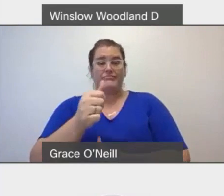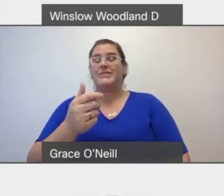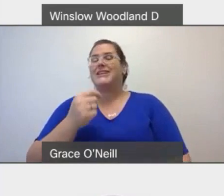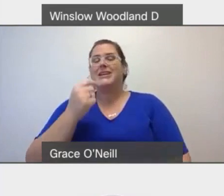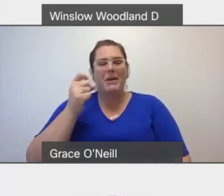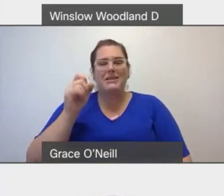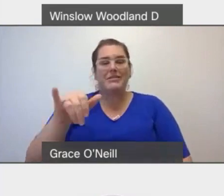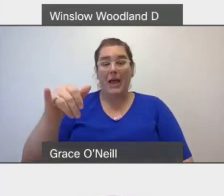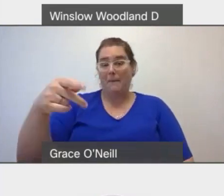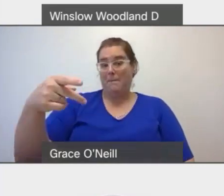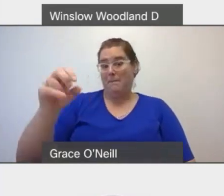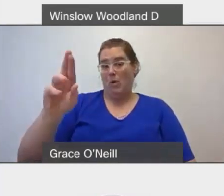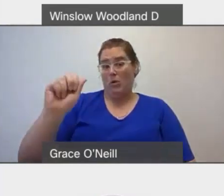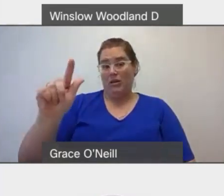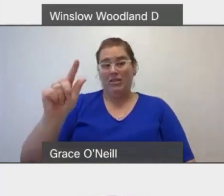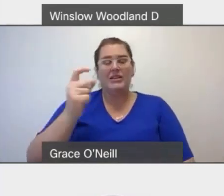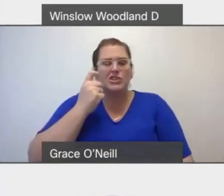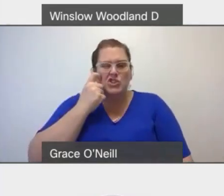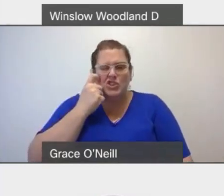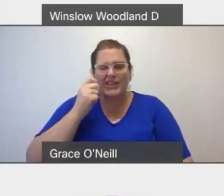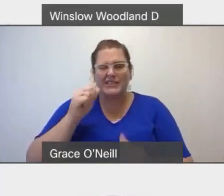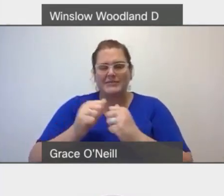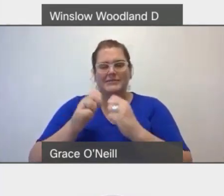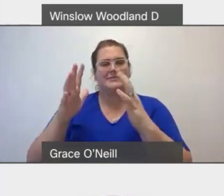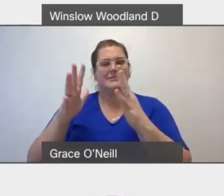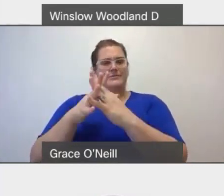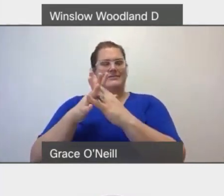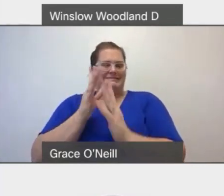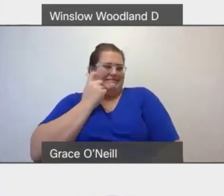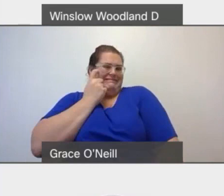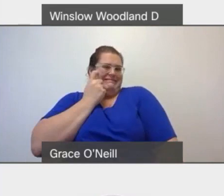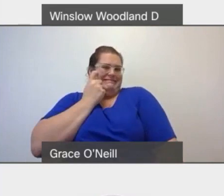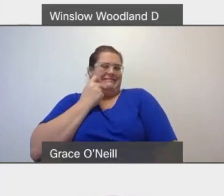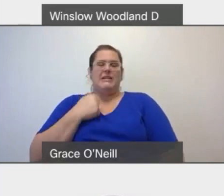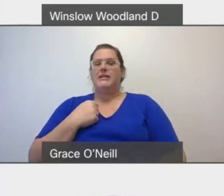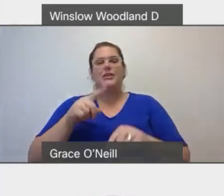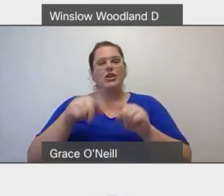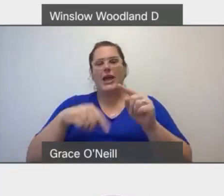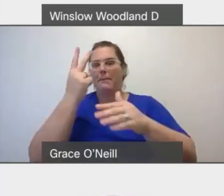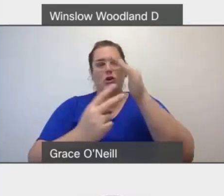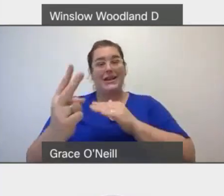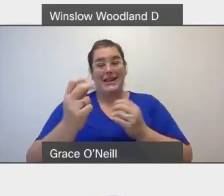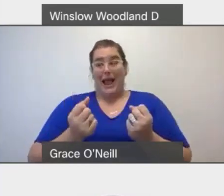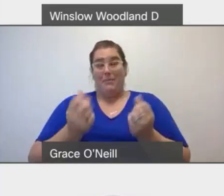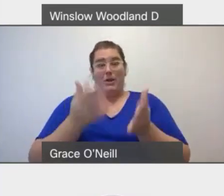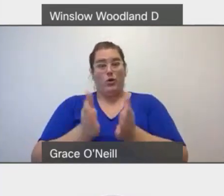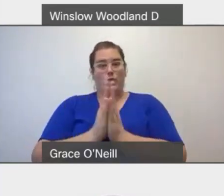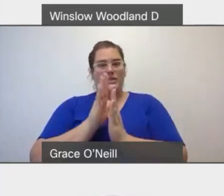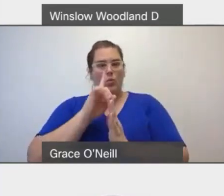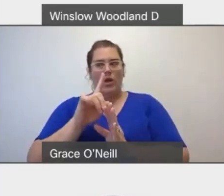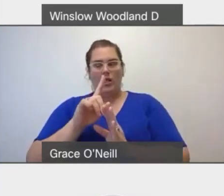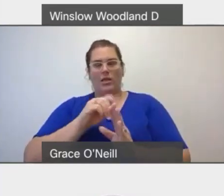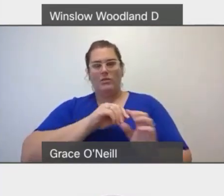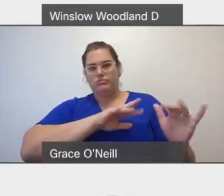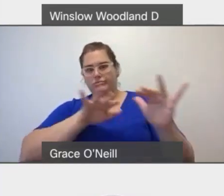opened, I don't think anyone can predict how many requests they're going to get. So deciding